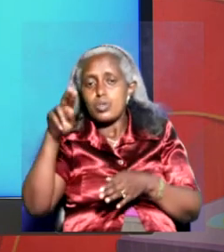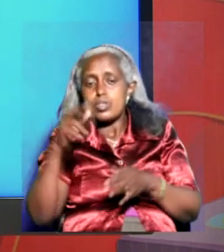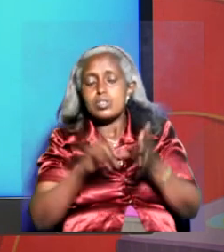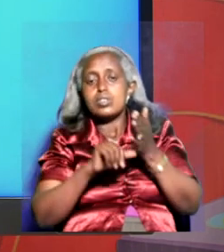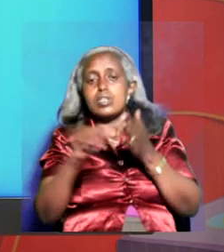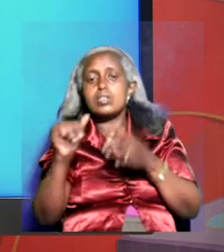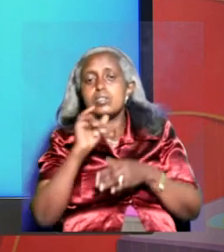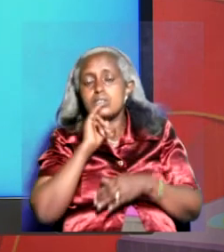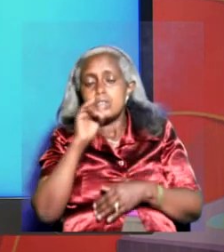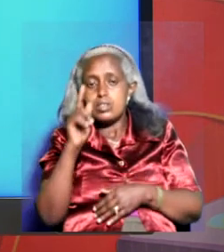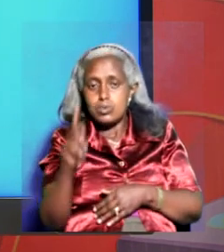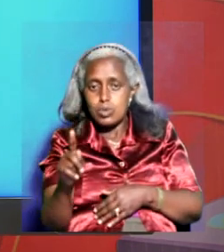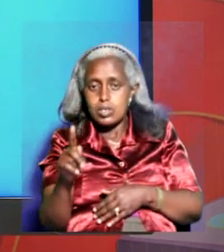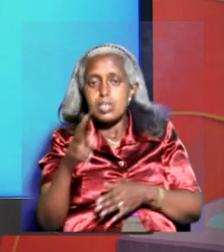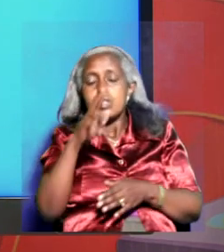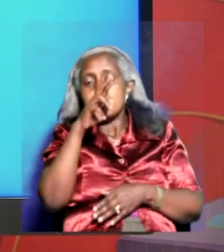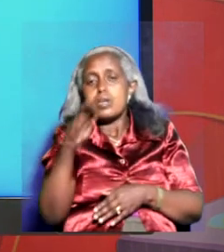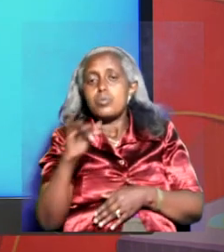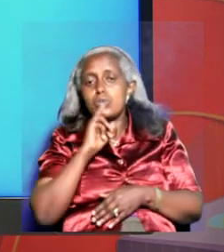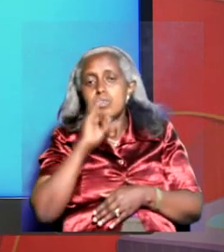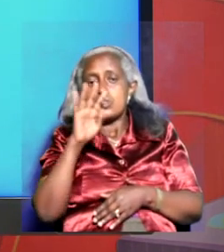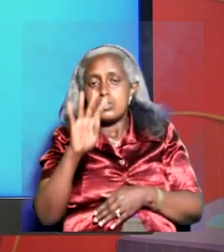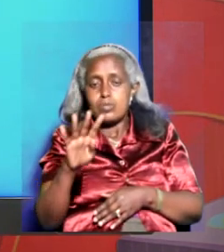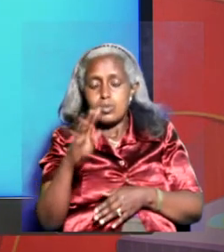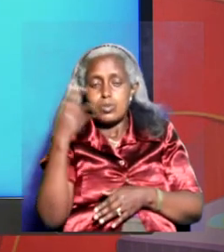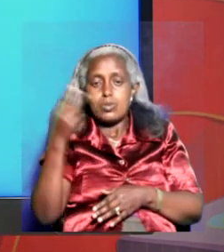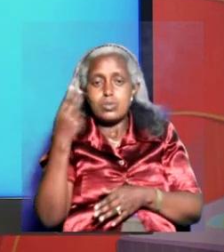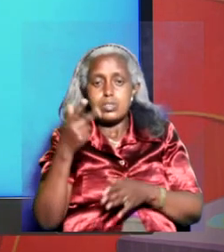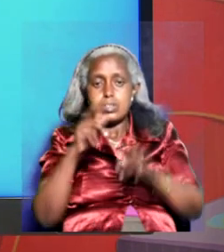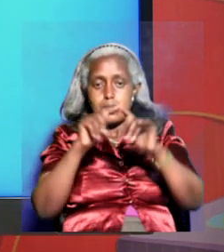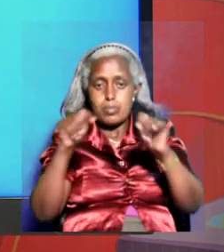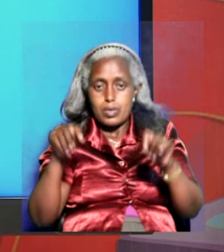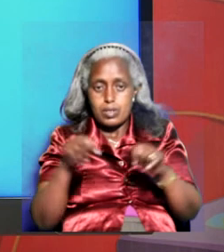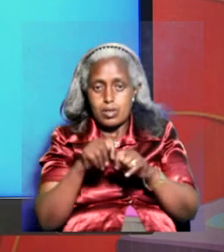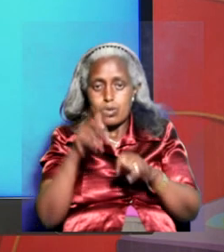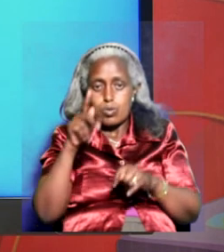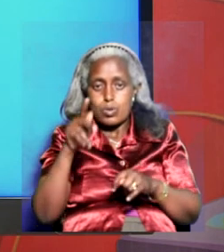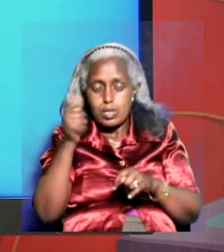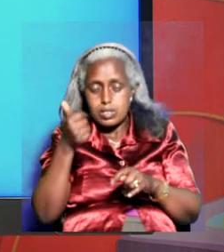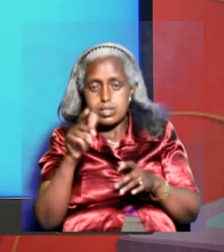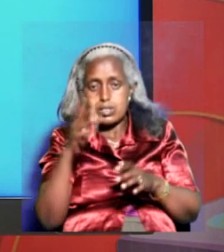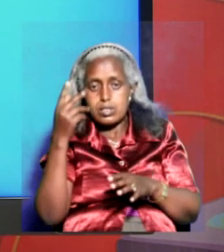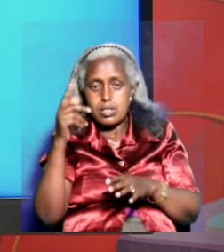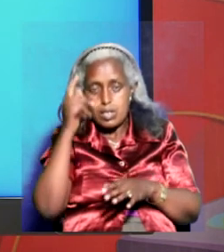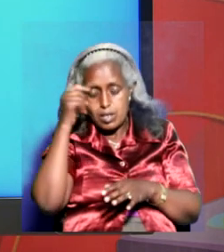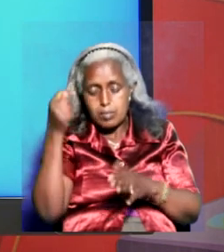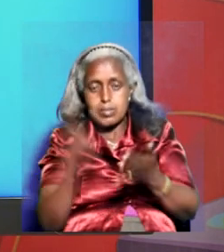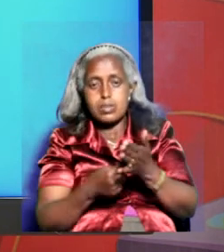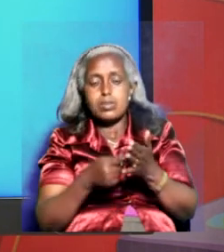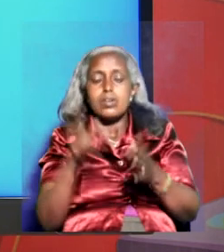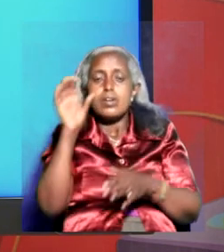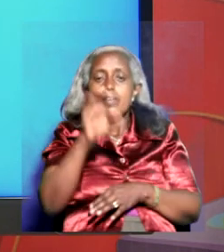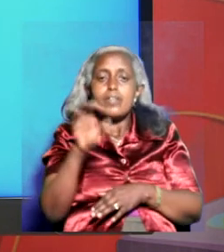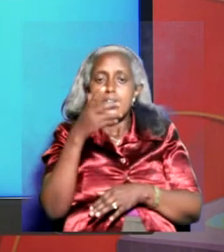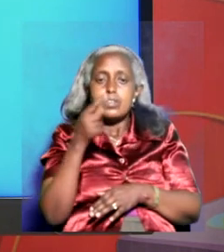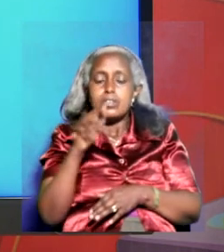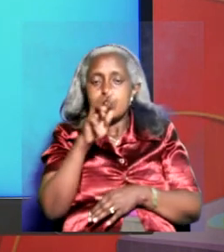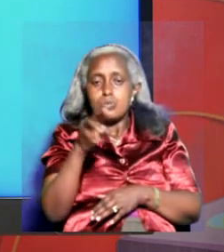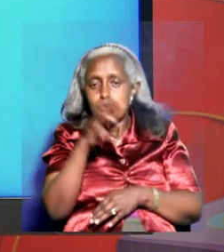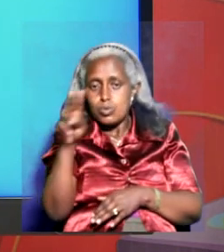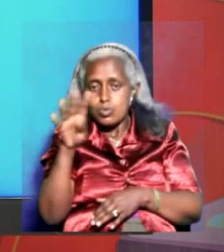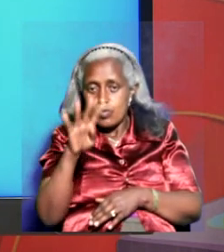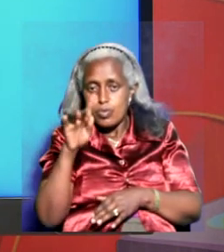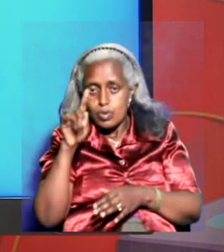adjacent is 1, the hypotenuse is 4. Using Pythagoras theorem, you can find this one. It is the square root of 4 squared